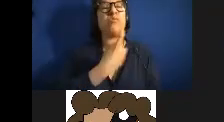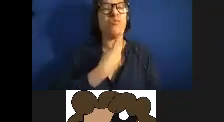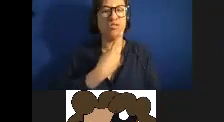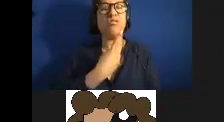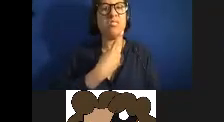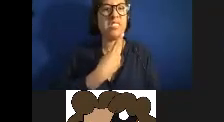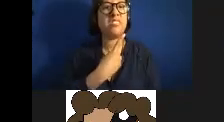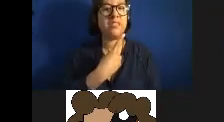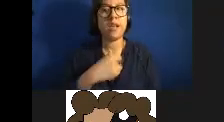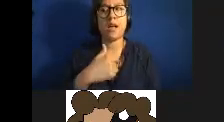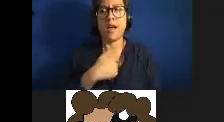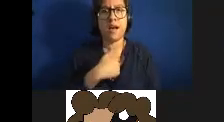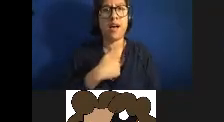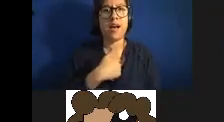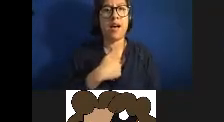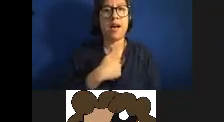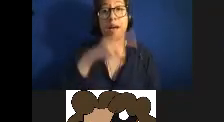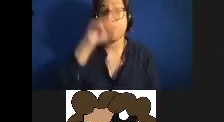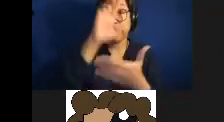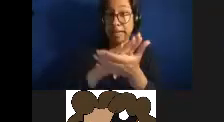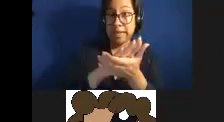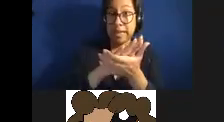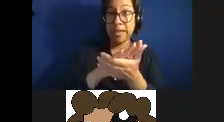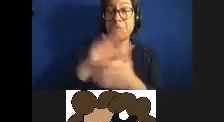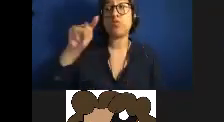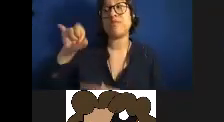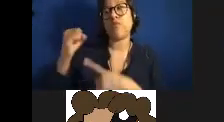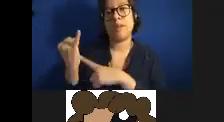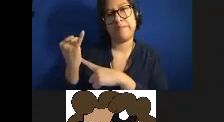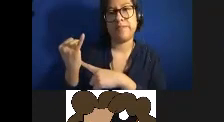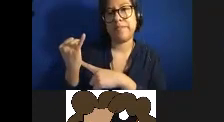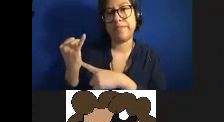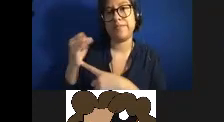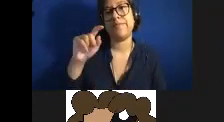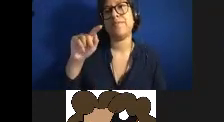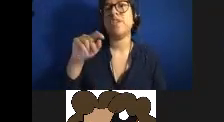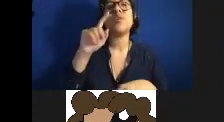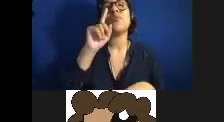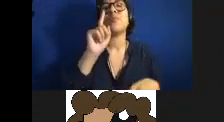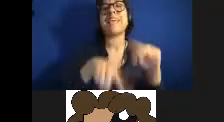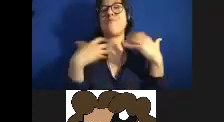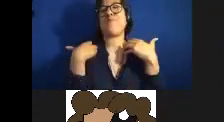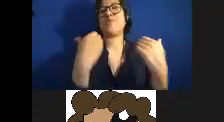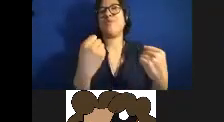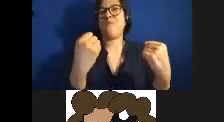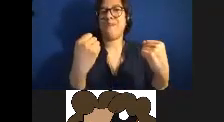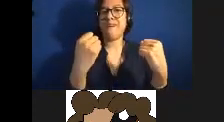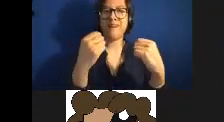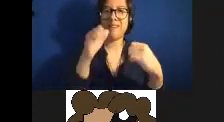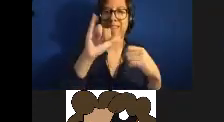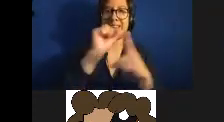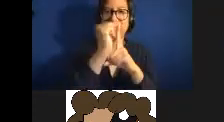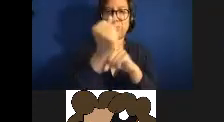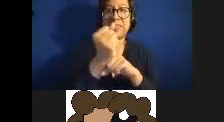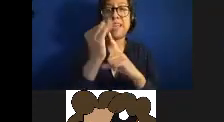and I do believe in, not restorative, I believe in transformative justice, because you can't restore something that was never there. For